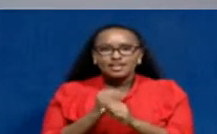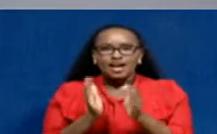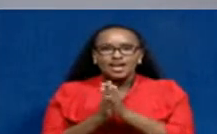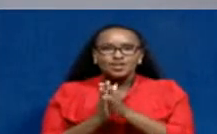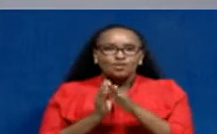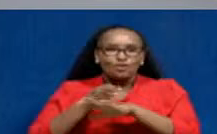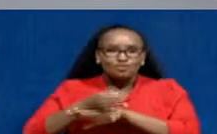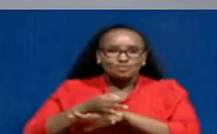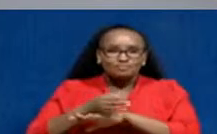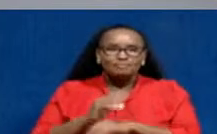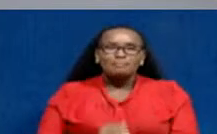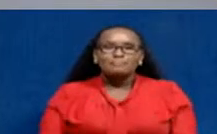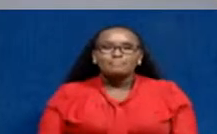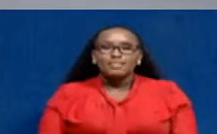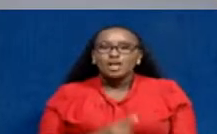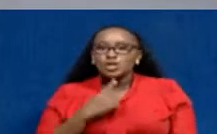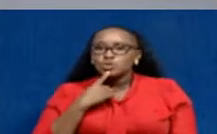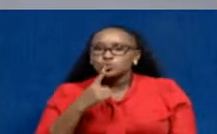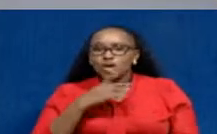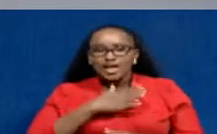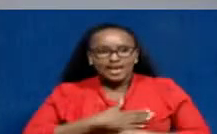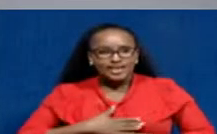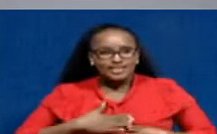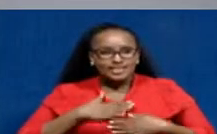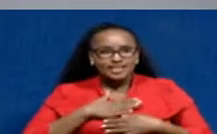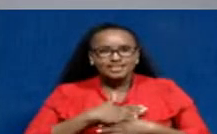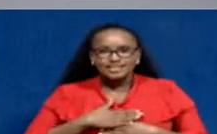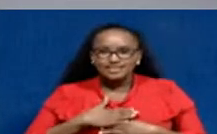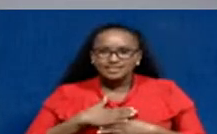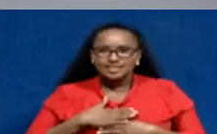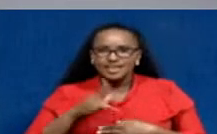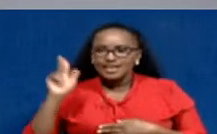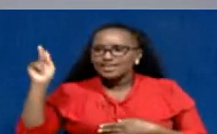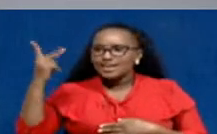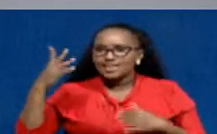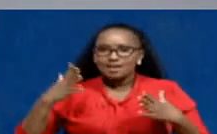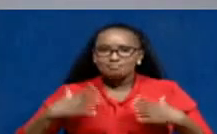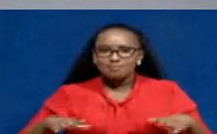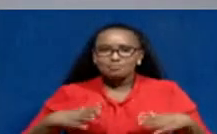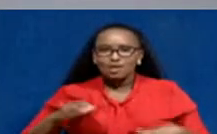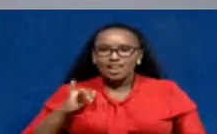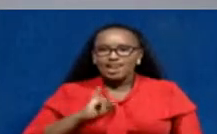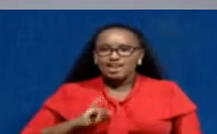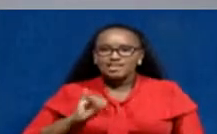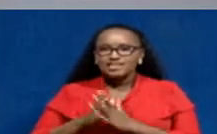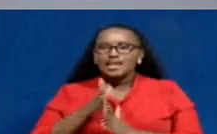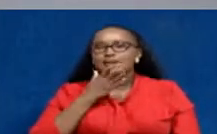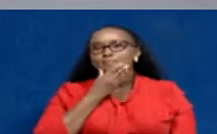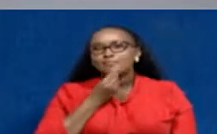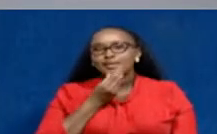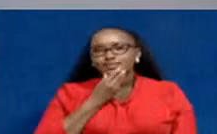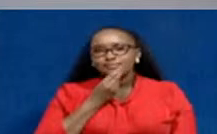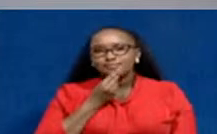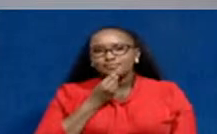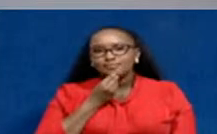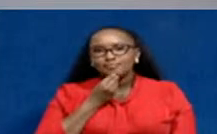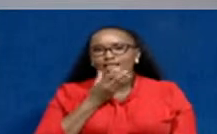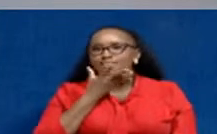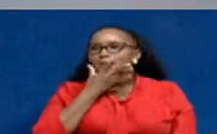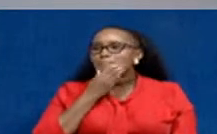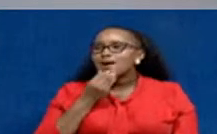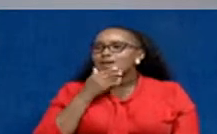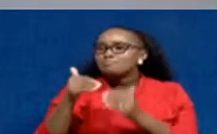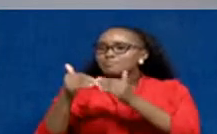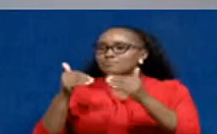beyond. So, Your Excellencies, fellow Kenyans, ladies and gentlemen, the man